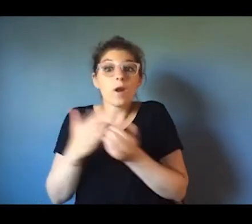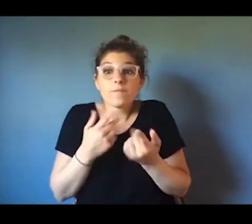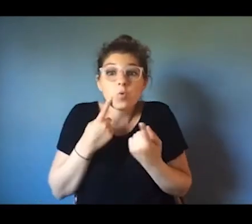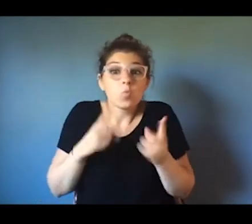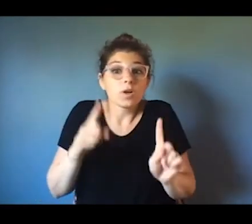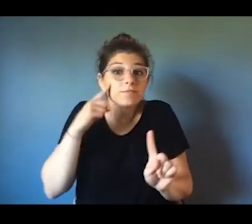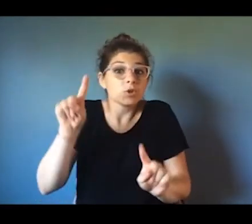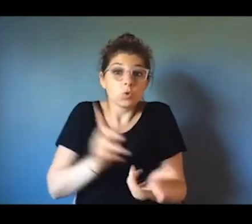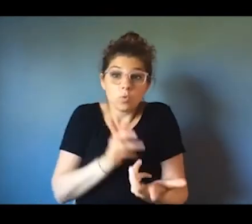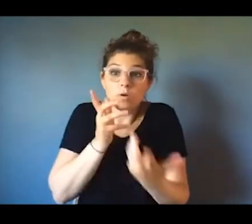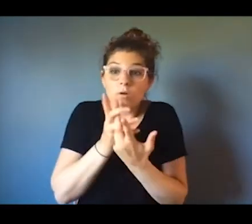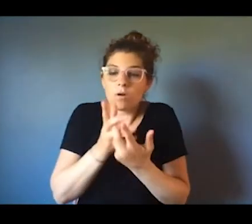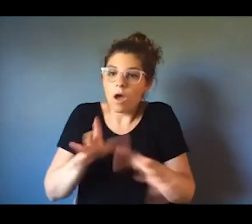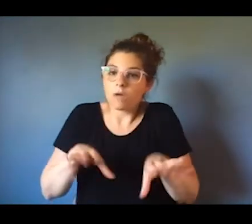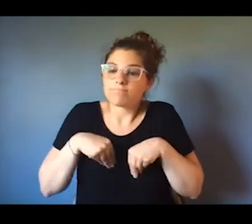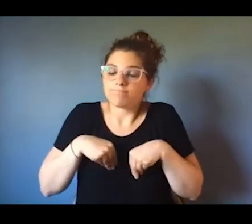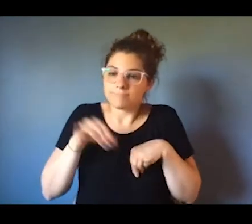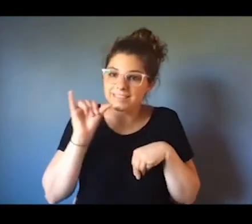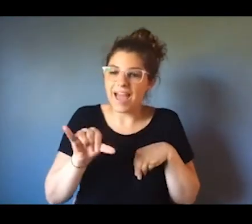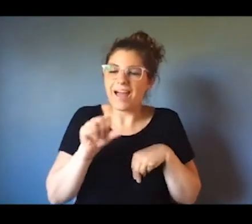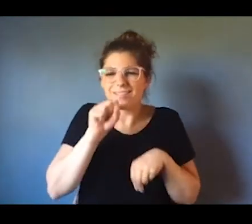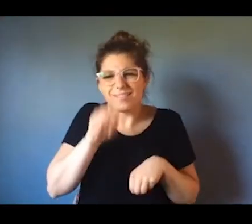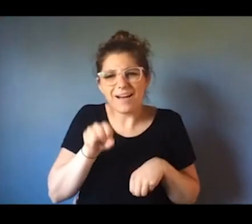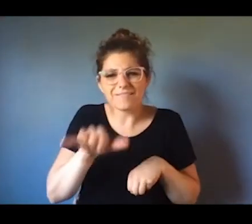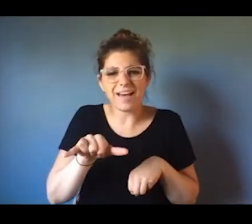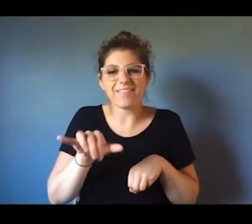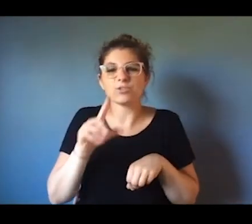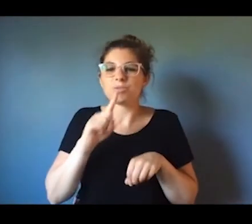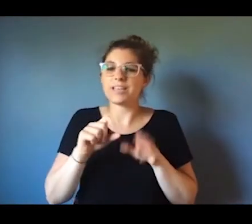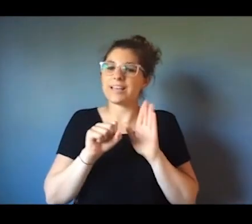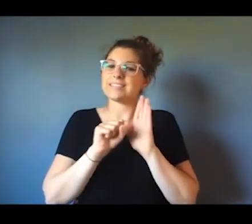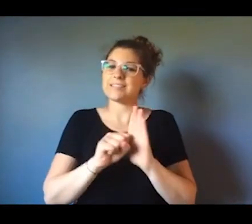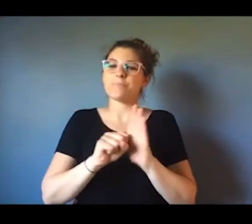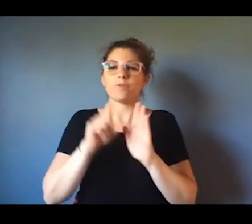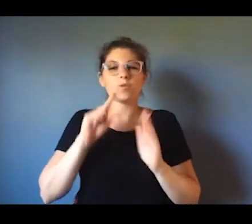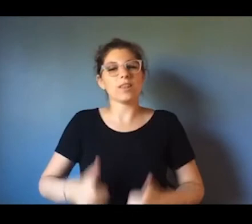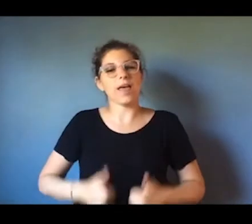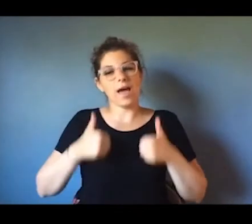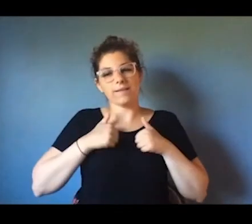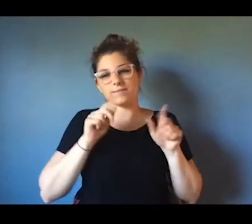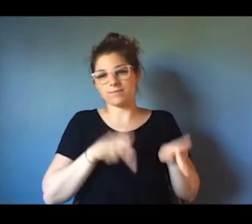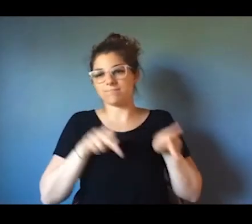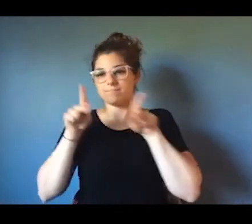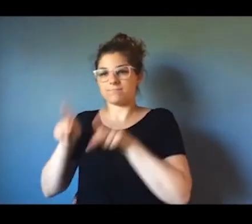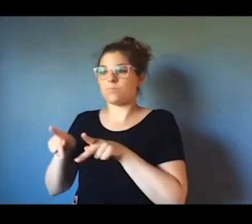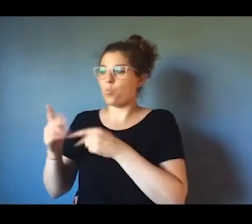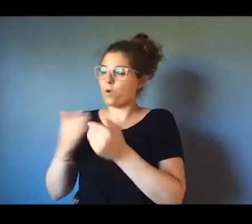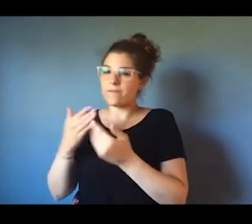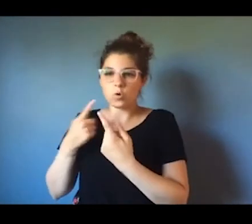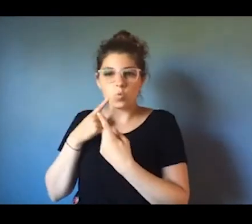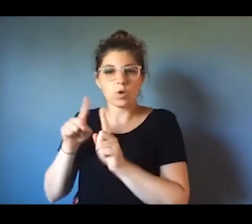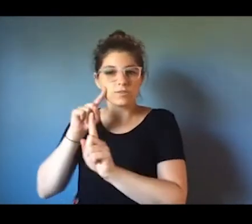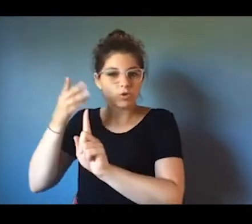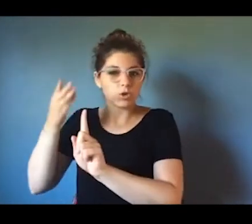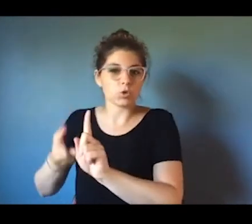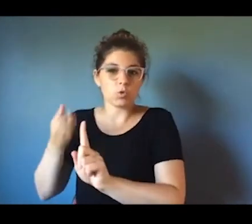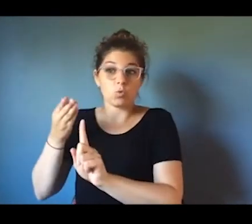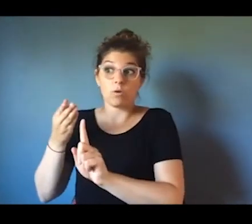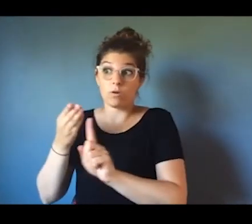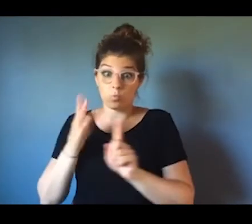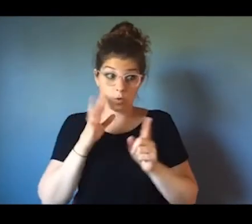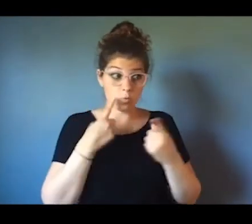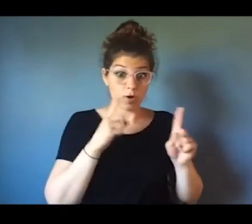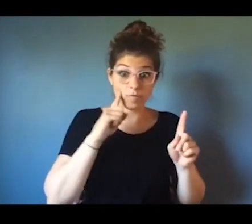way. You find the way that works for you. And I love that. And to me, that's such a symbol for life. You find what works